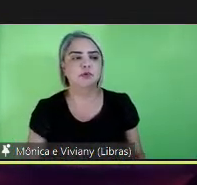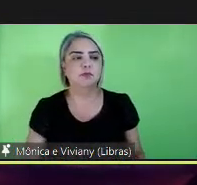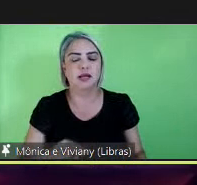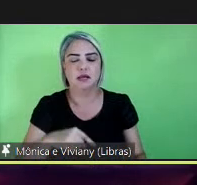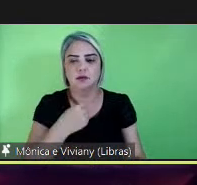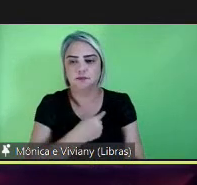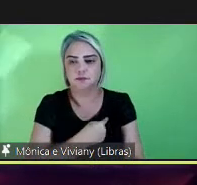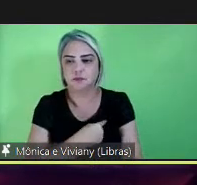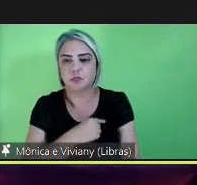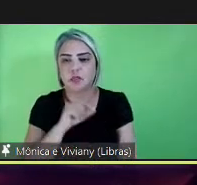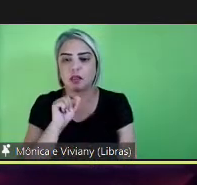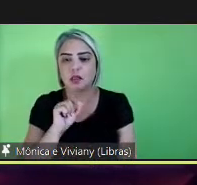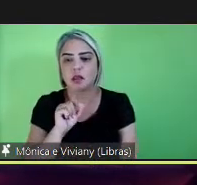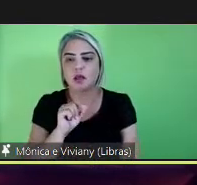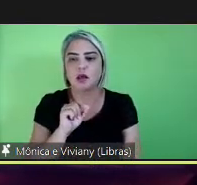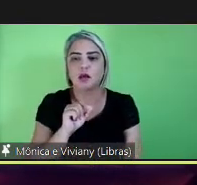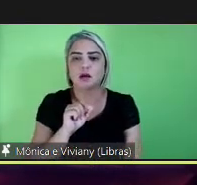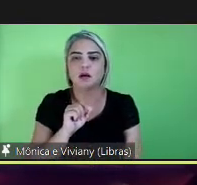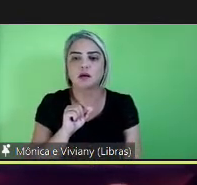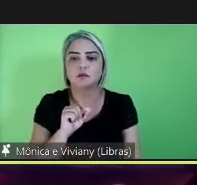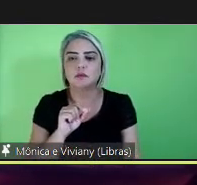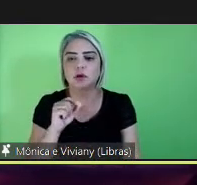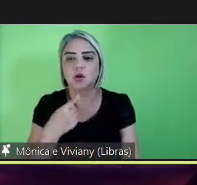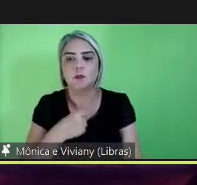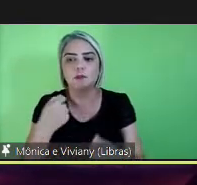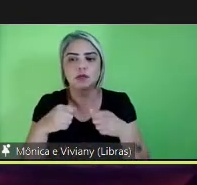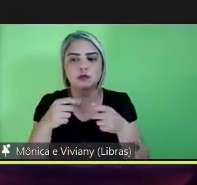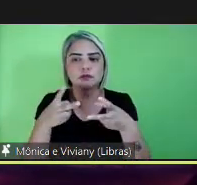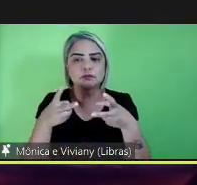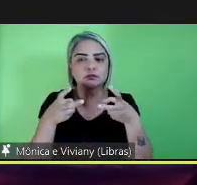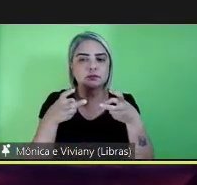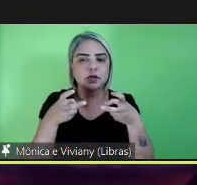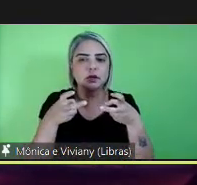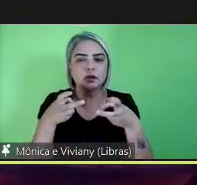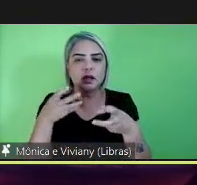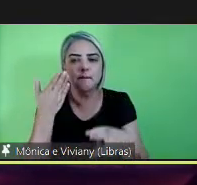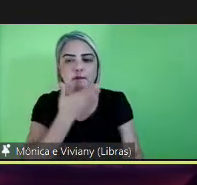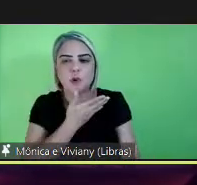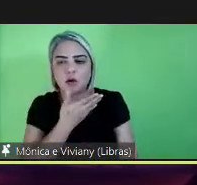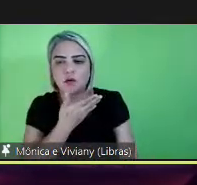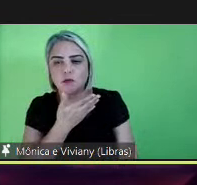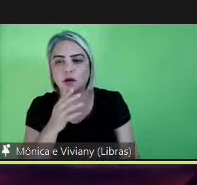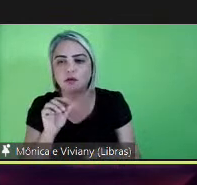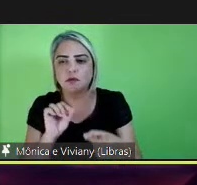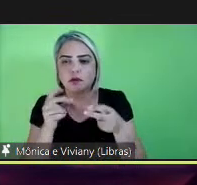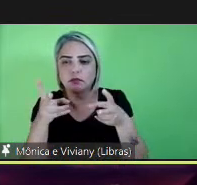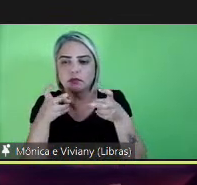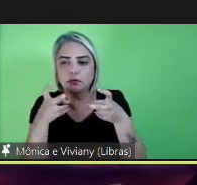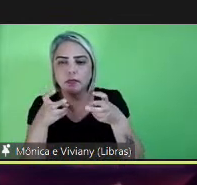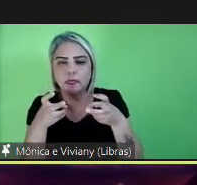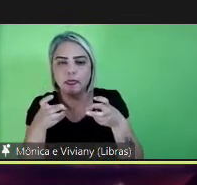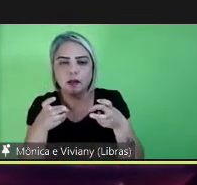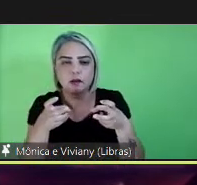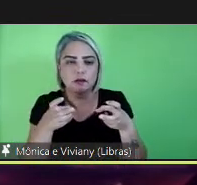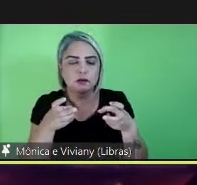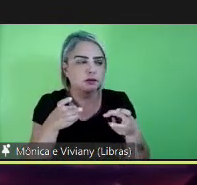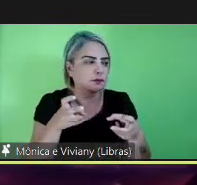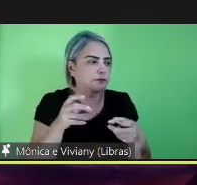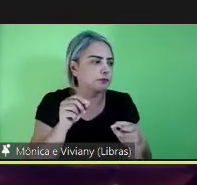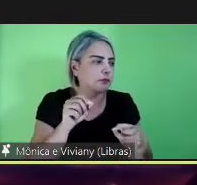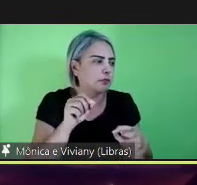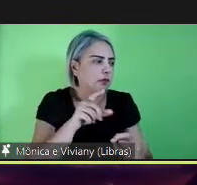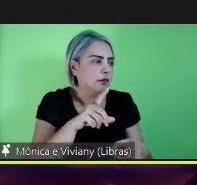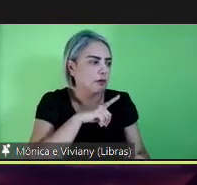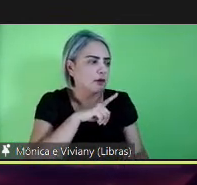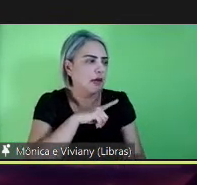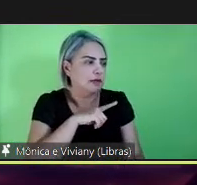to look at evidence, scrutinize the evidence. Yes, apply evidence,